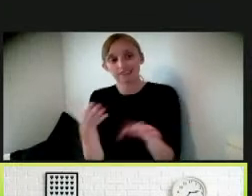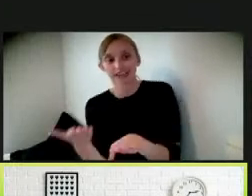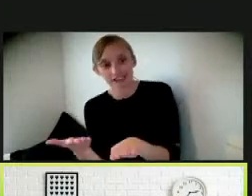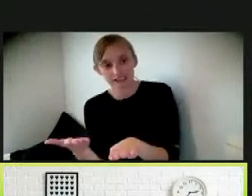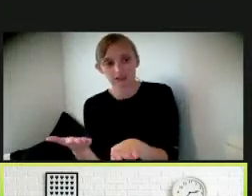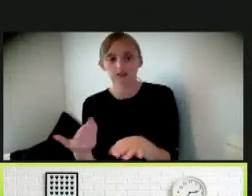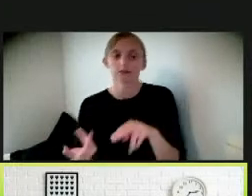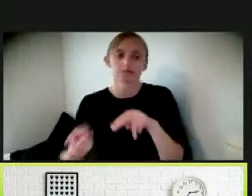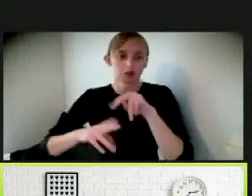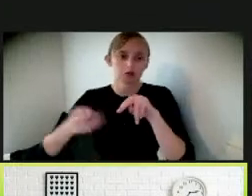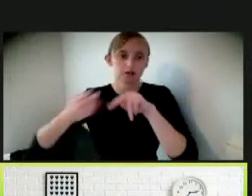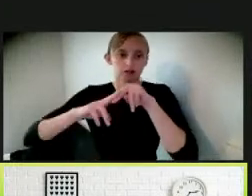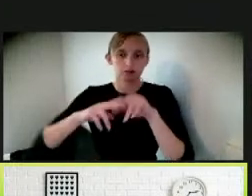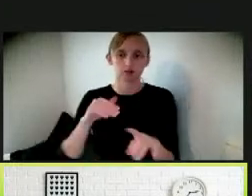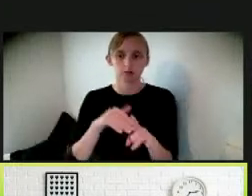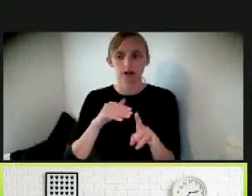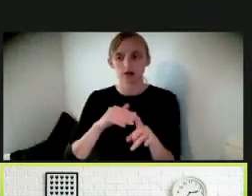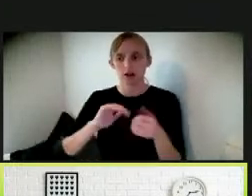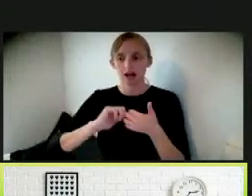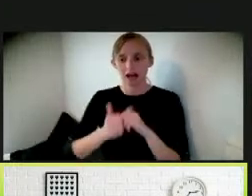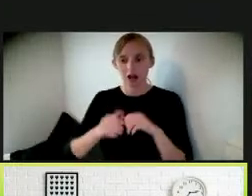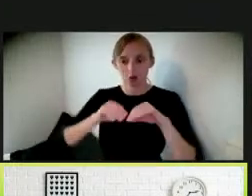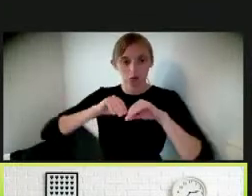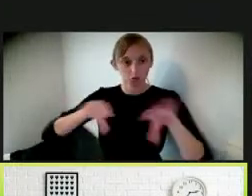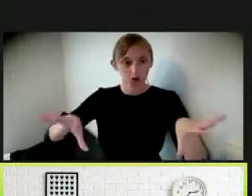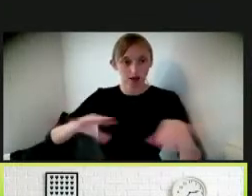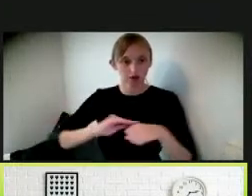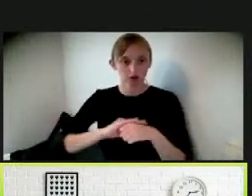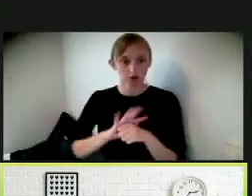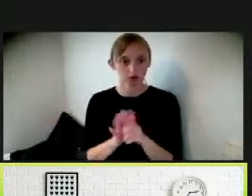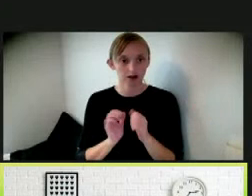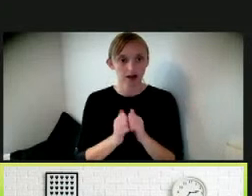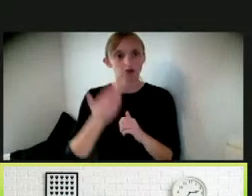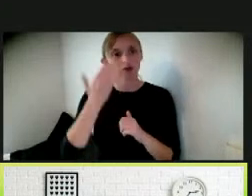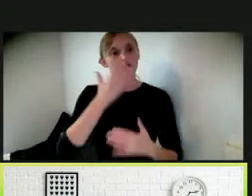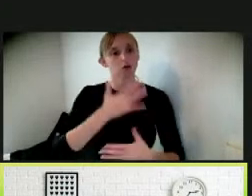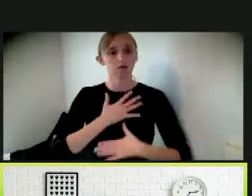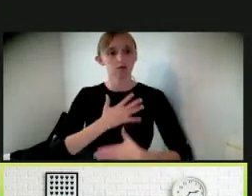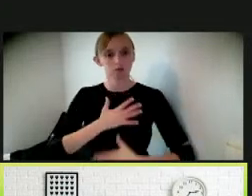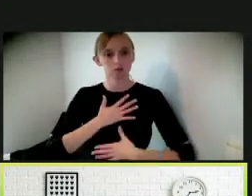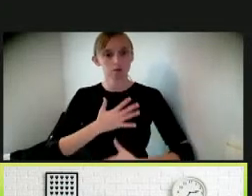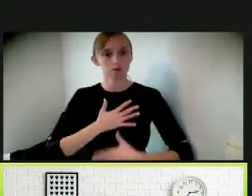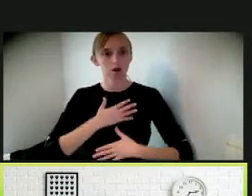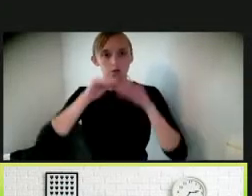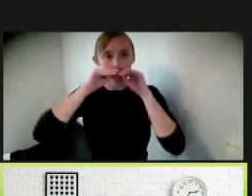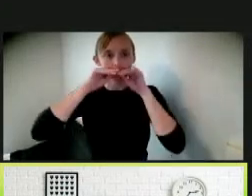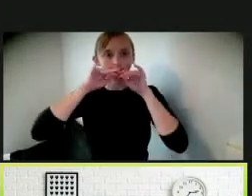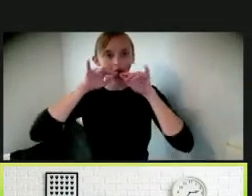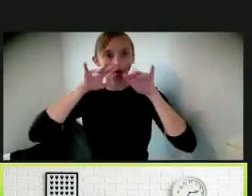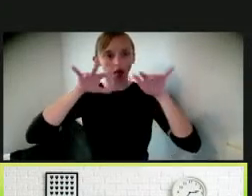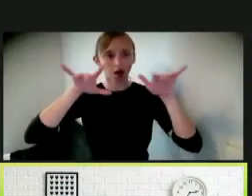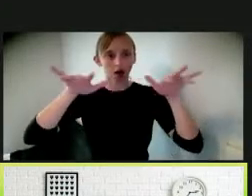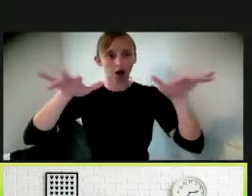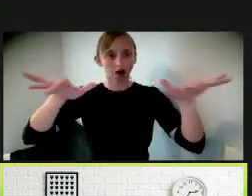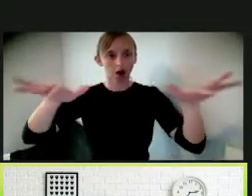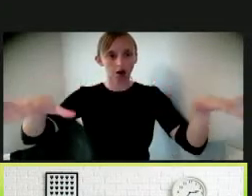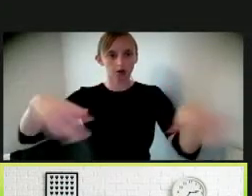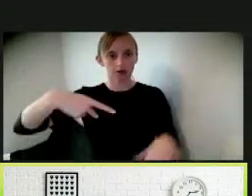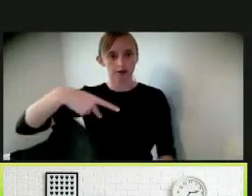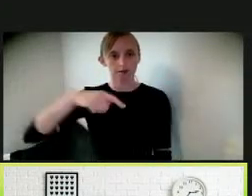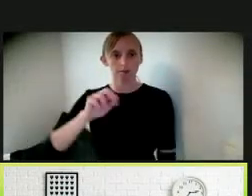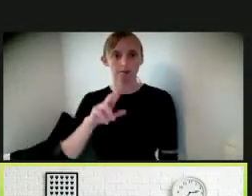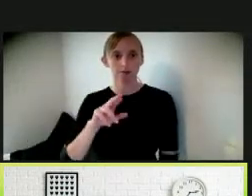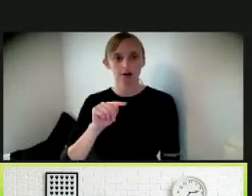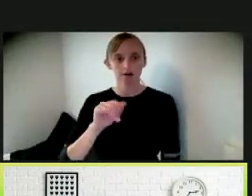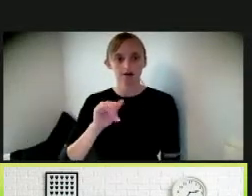spreads. We do know it spreads by those respiratory particles that are spread in the air. So